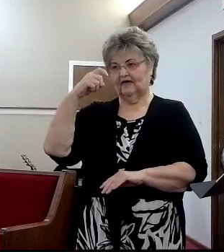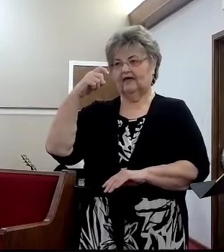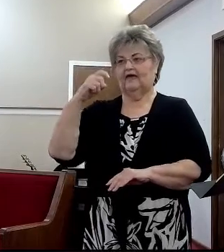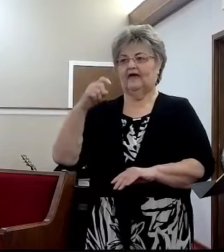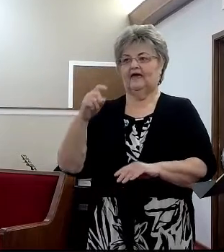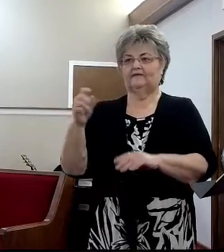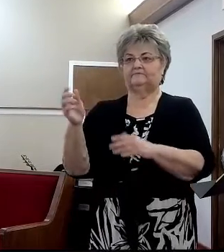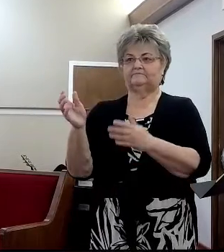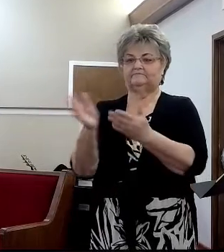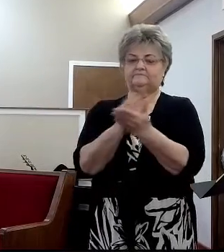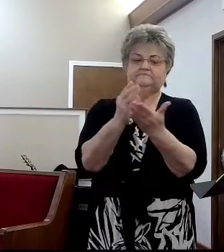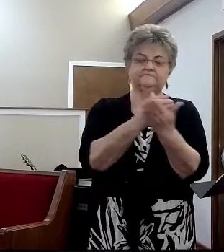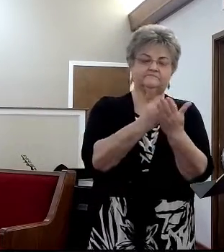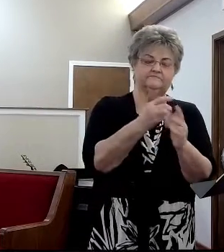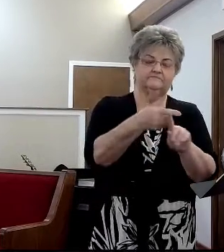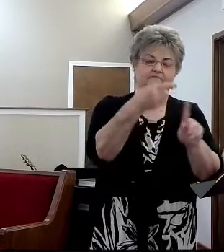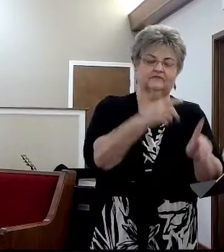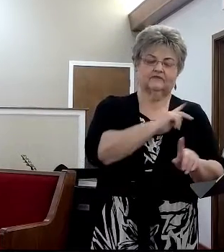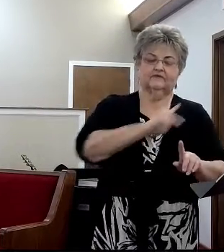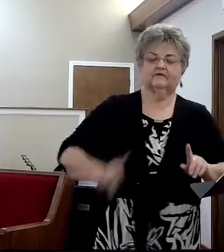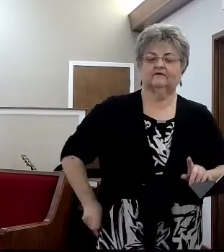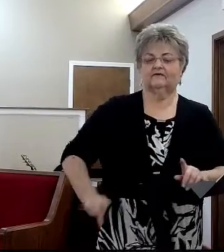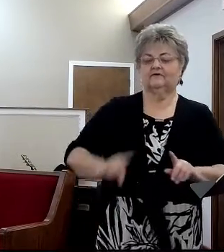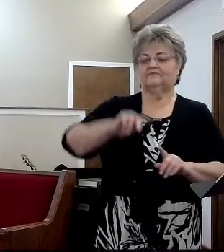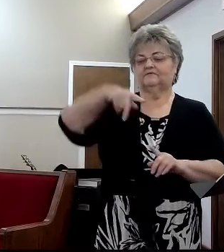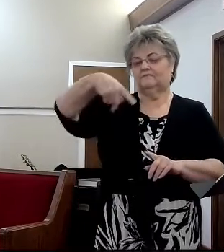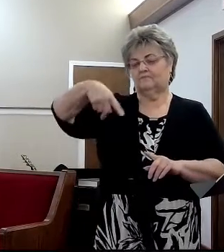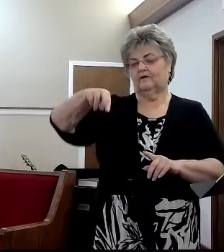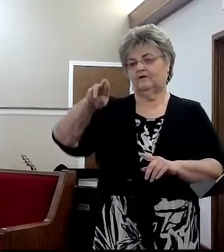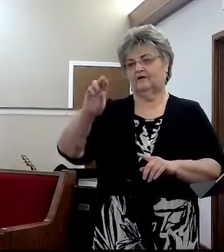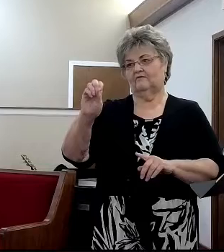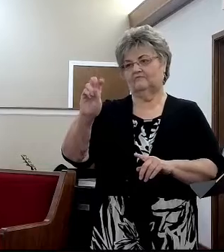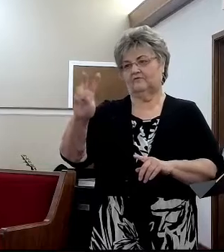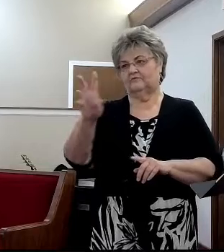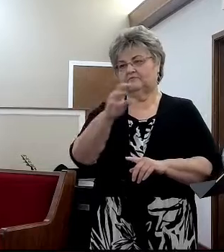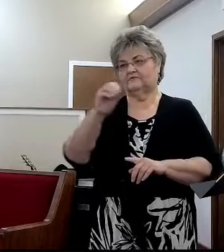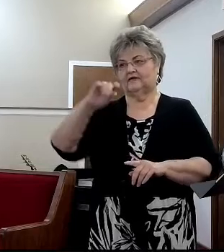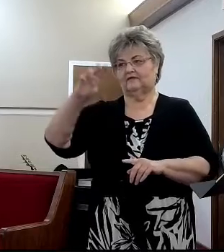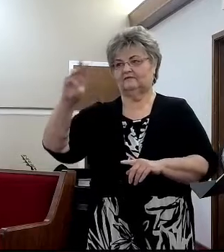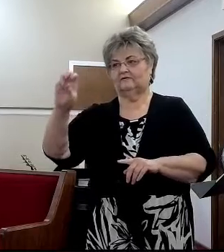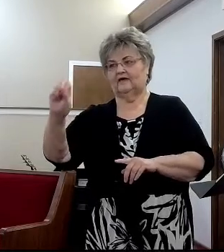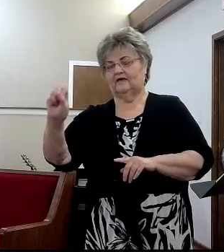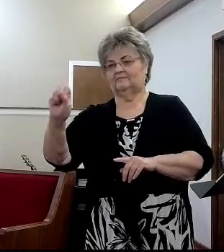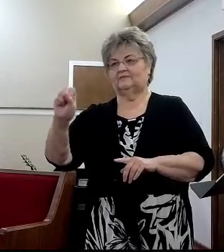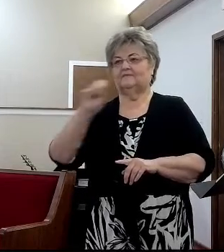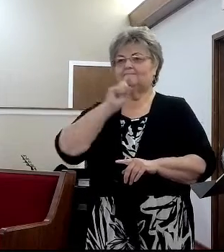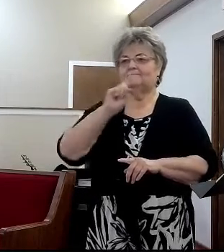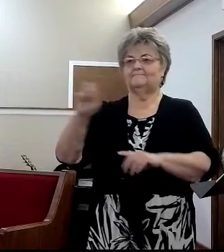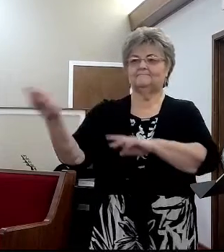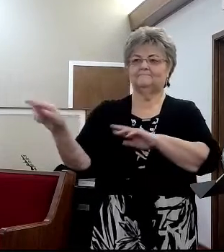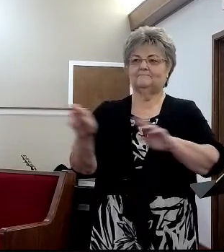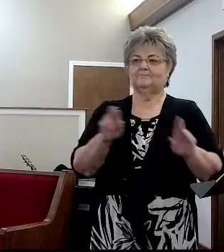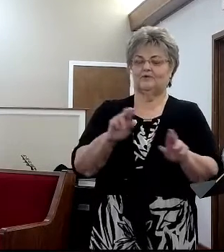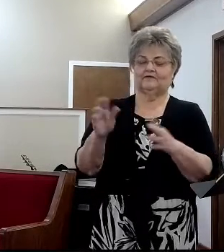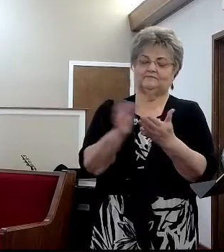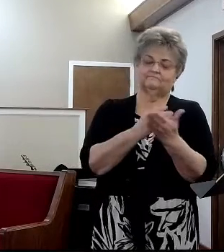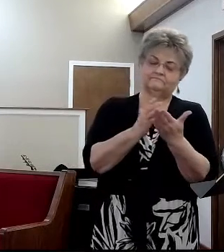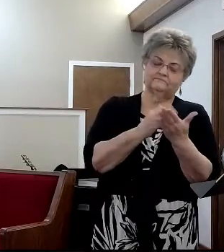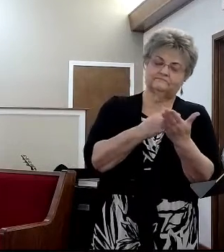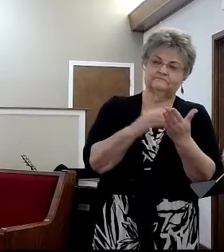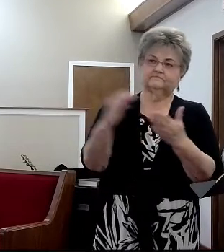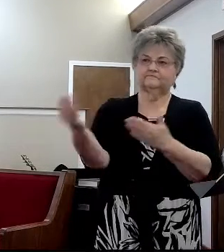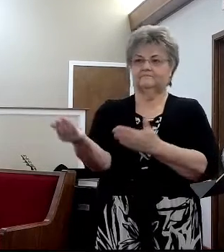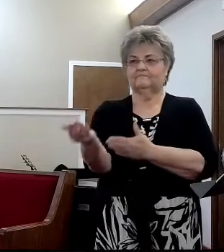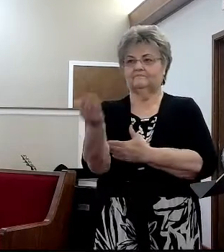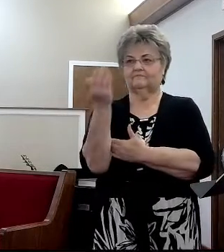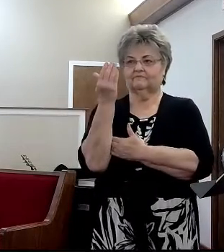around from Kings, Proverbs, and James. So be ready to turn with me this morning. And I intentionally didn't go